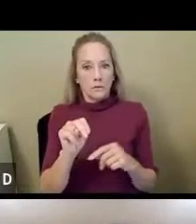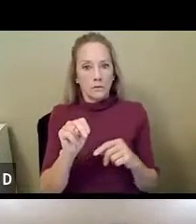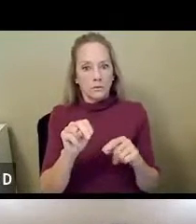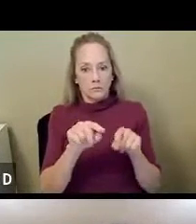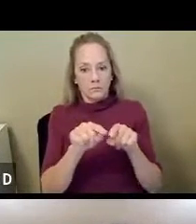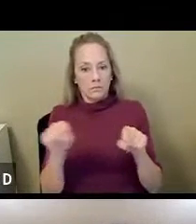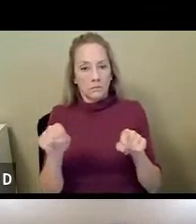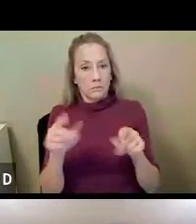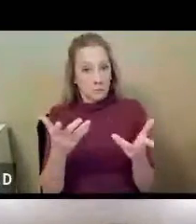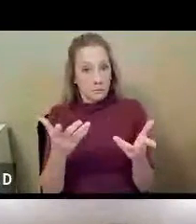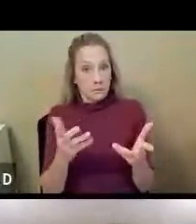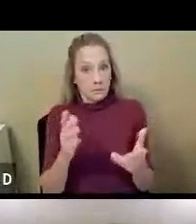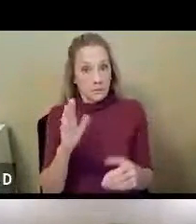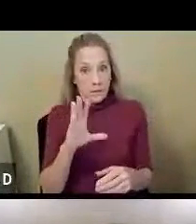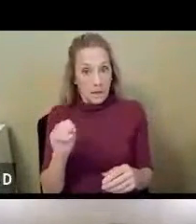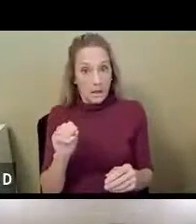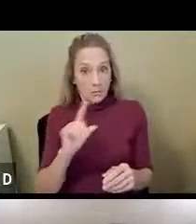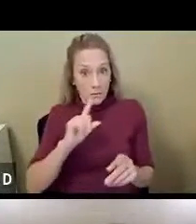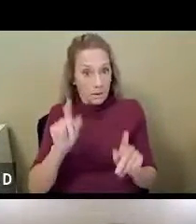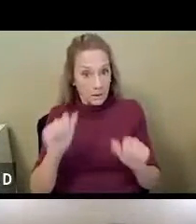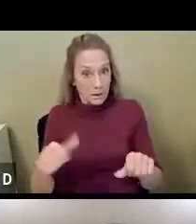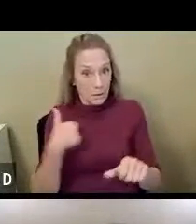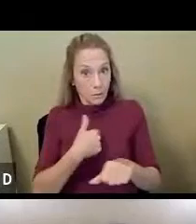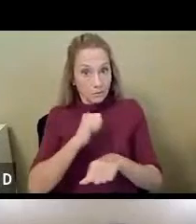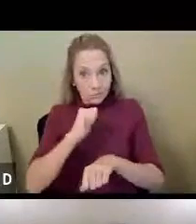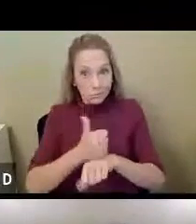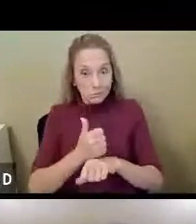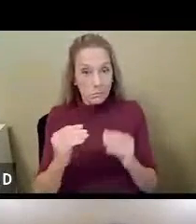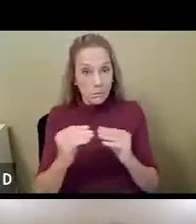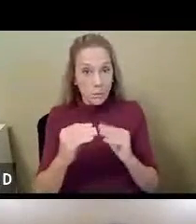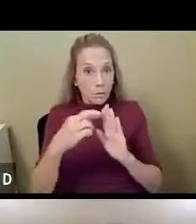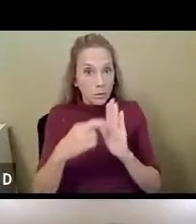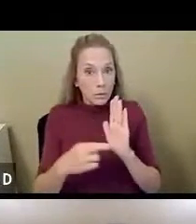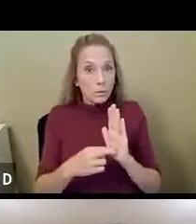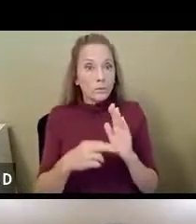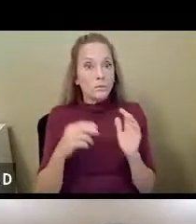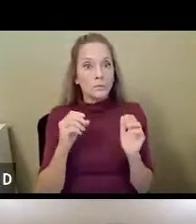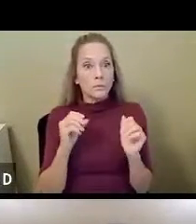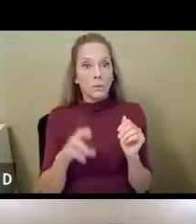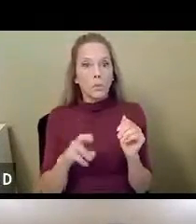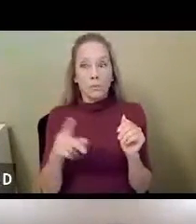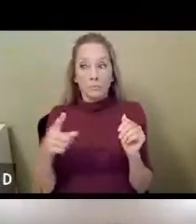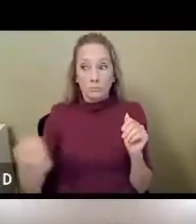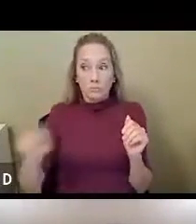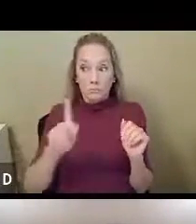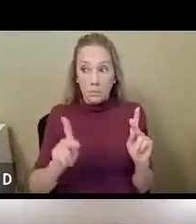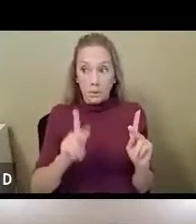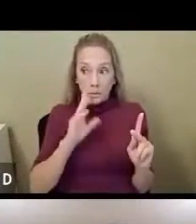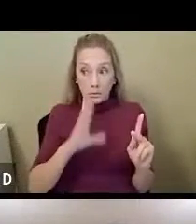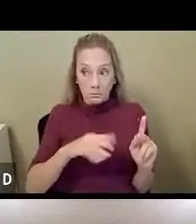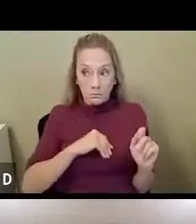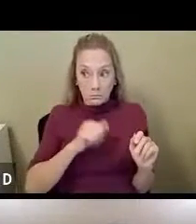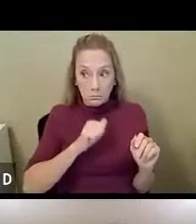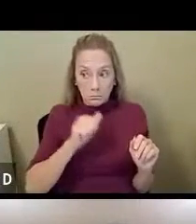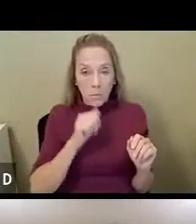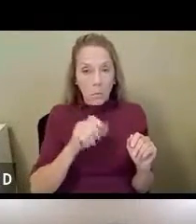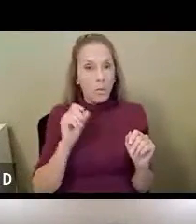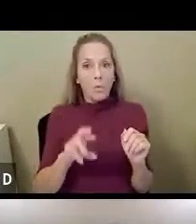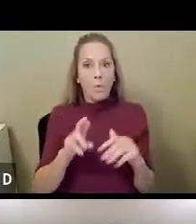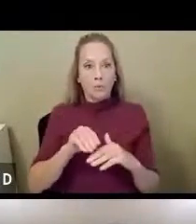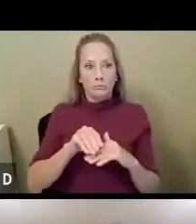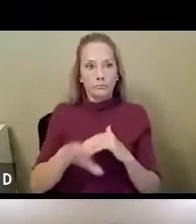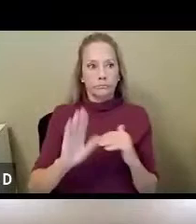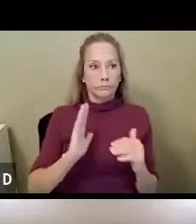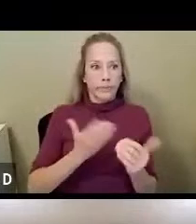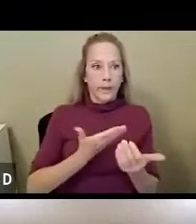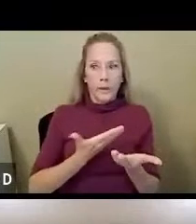And how realistic are those? How well tolerated would those be, and what would be their impact on our